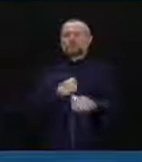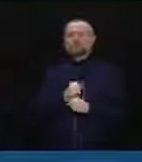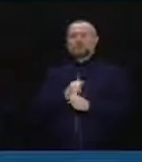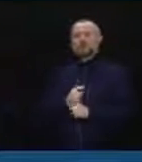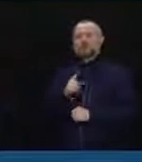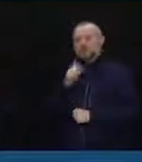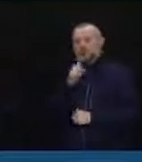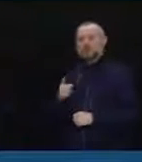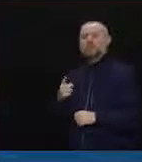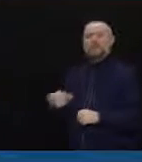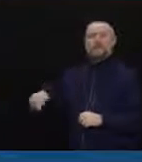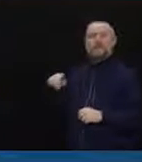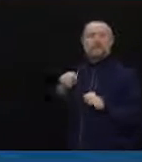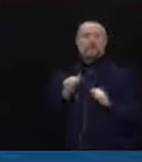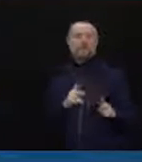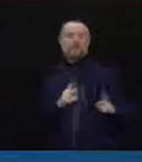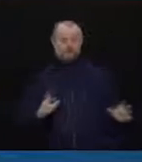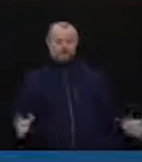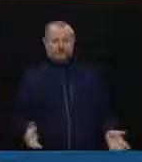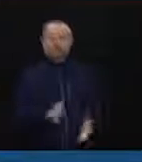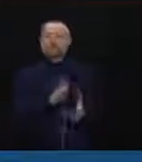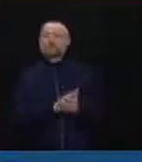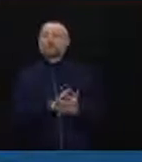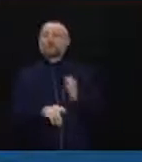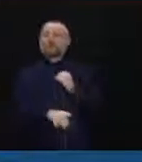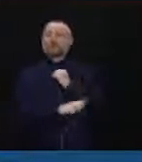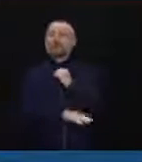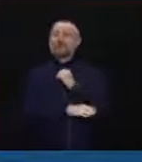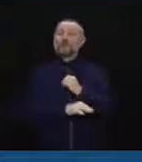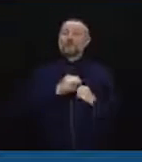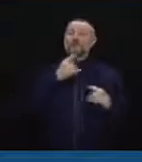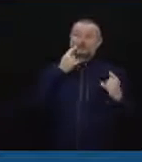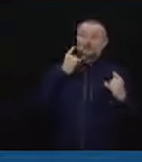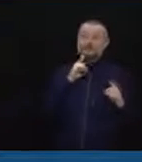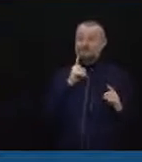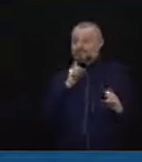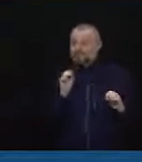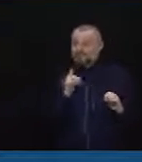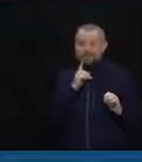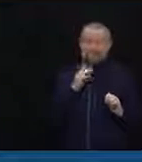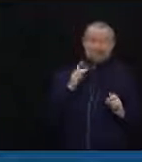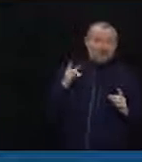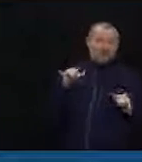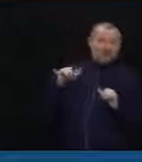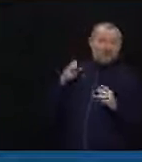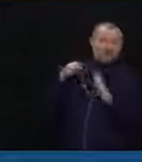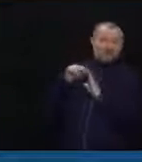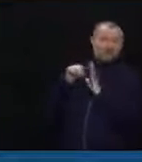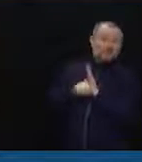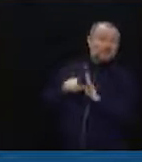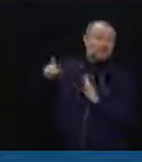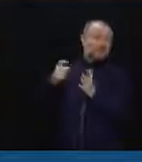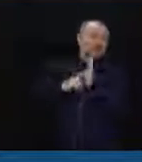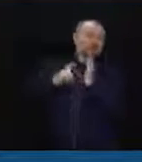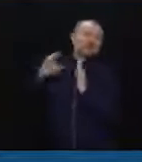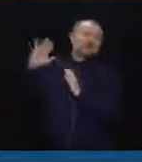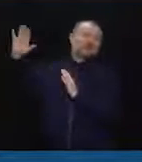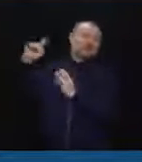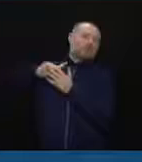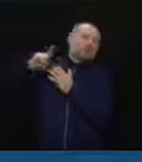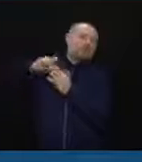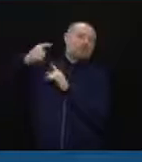fall. If we had not taken the steps we did, we could have been like other states where it took weeks and months to get the